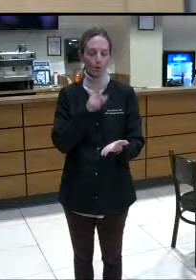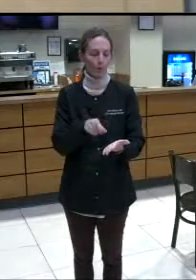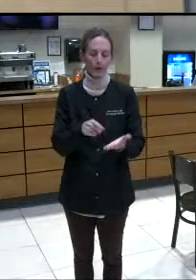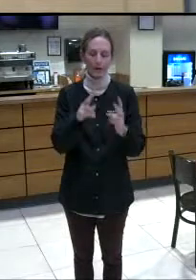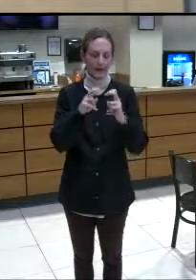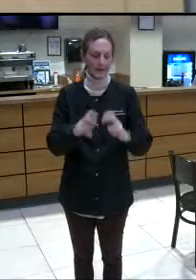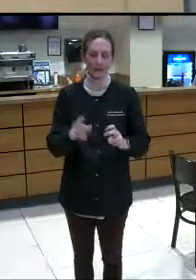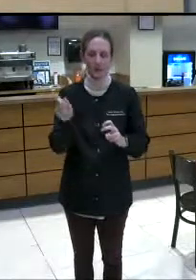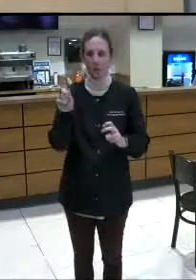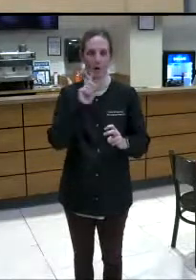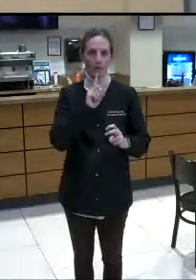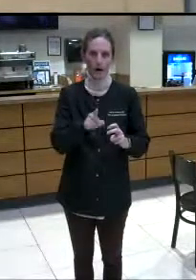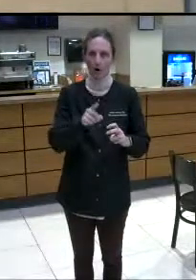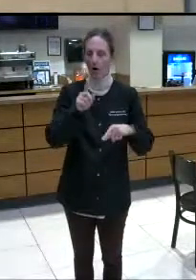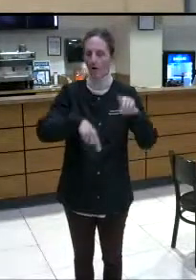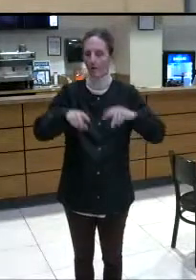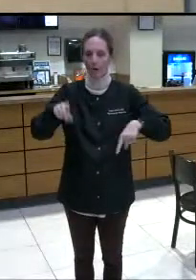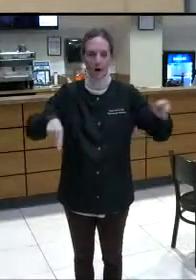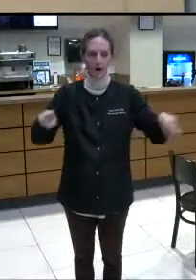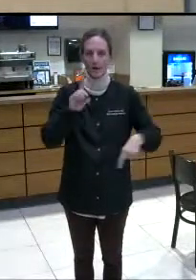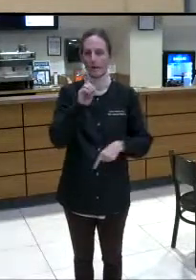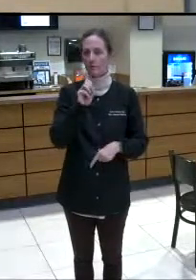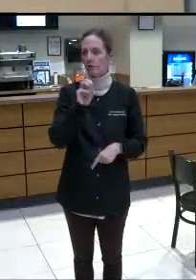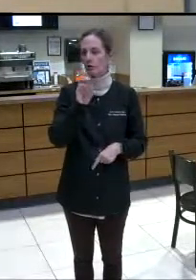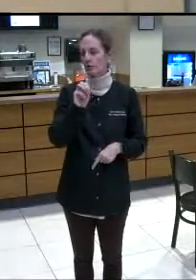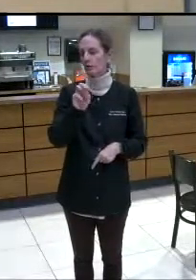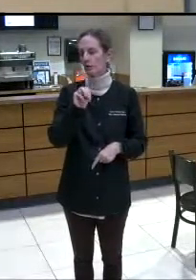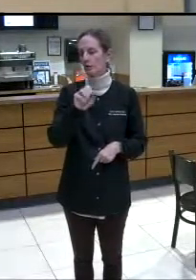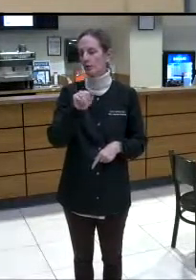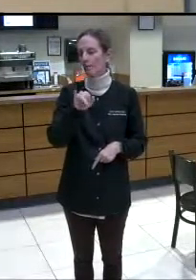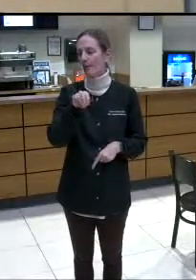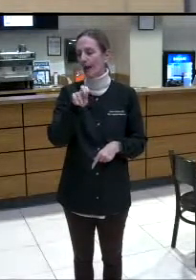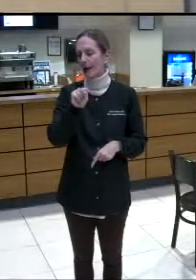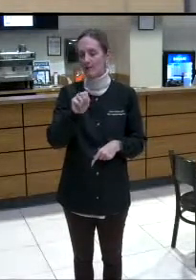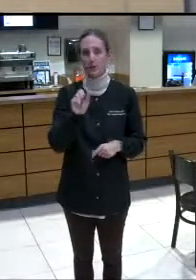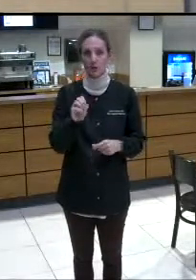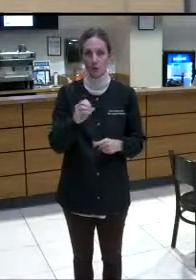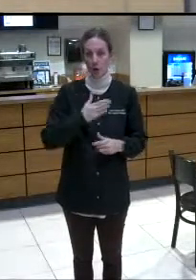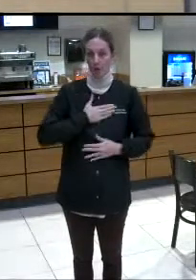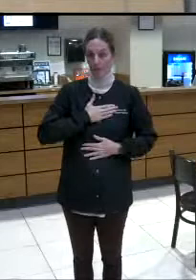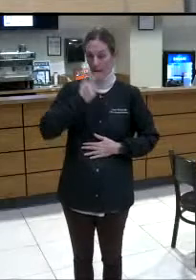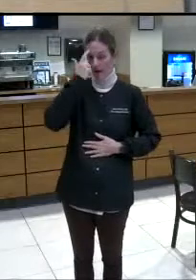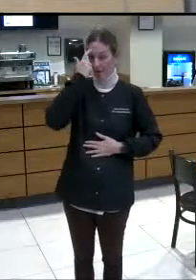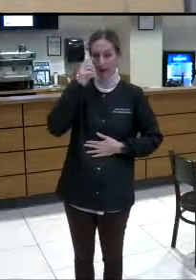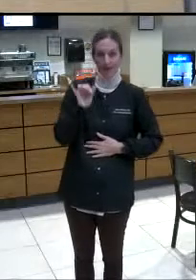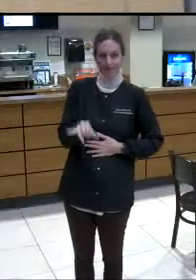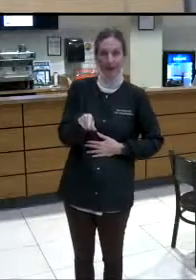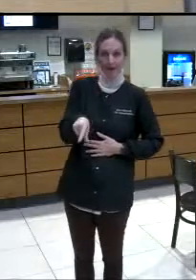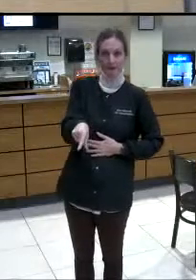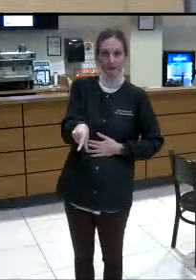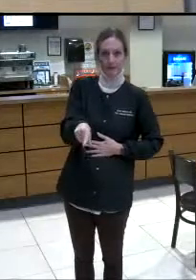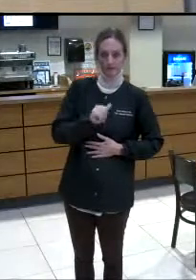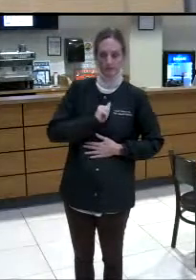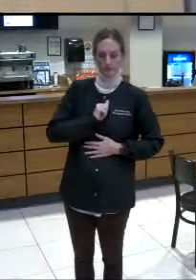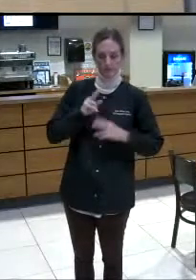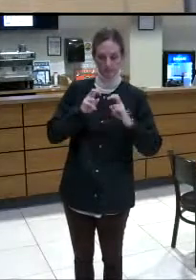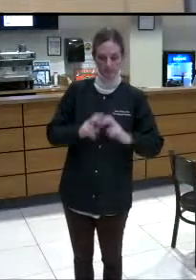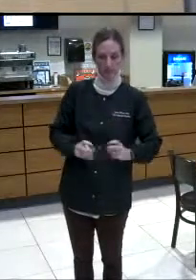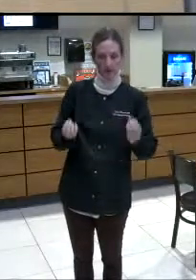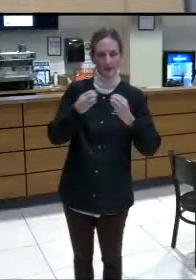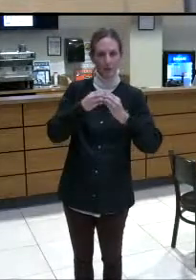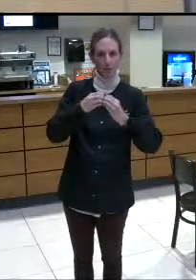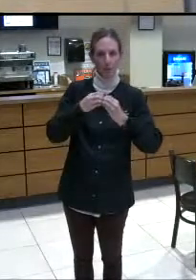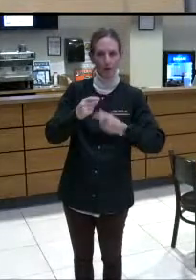assessing where we are in a variety of domains. So in my mind, that would be a little bit of a more